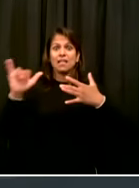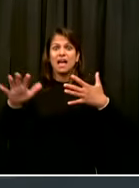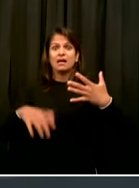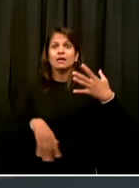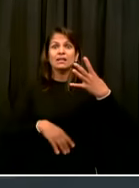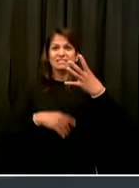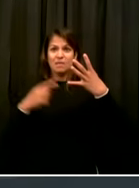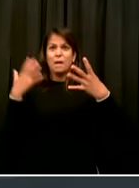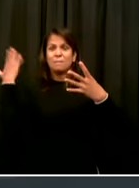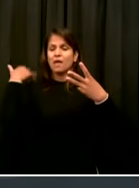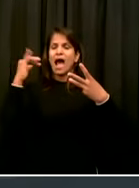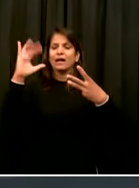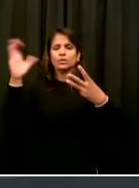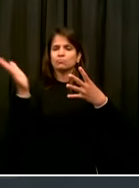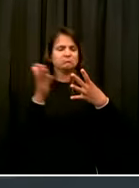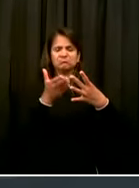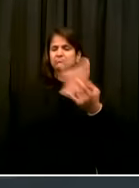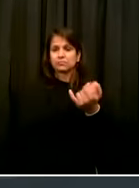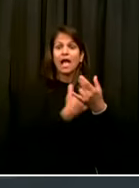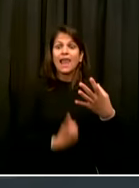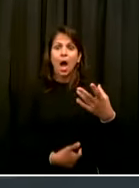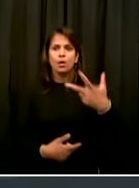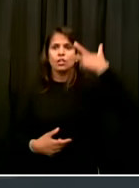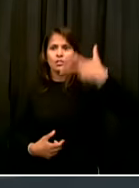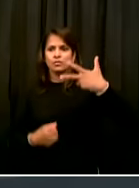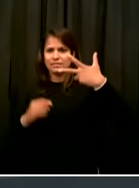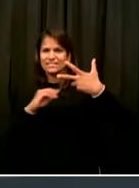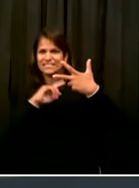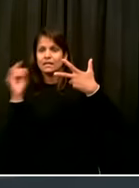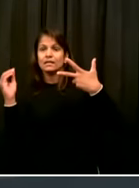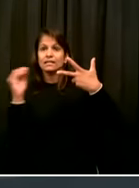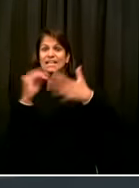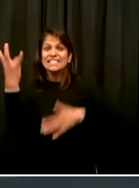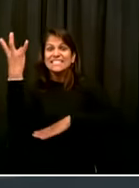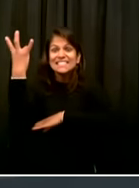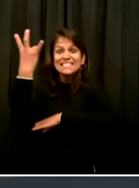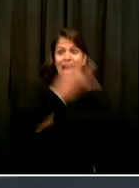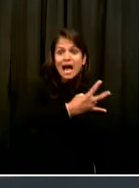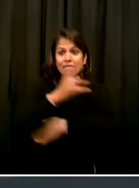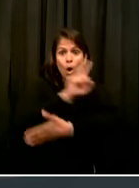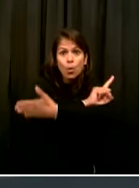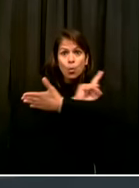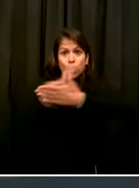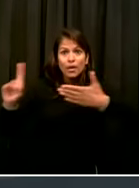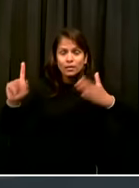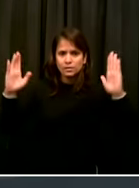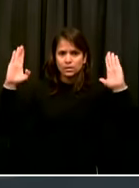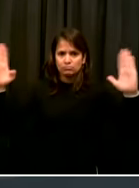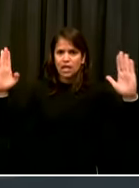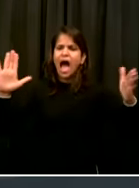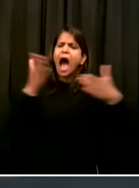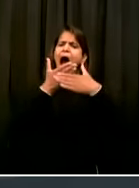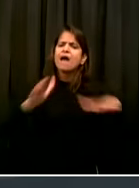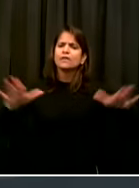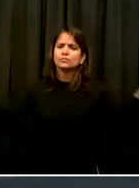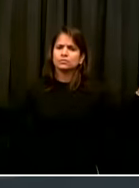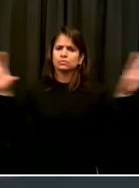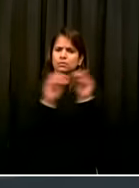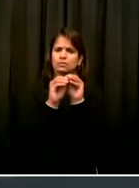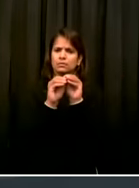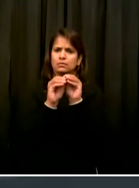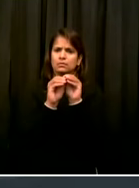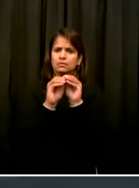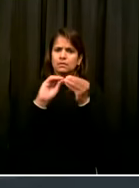average. Okay, so this is brand new. We're setting a threshold here of 550 cases. I've heard over time, of